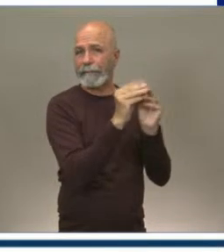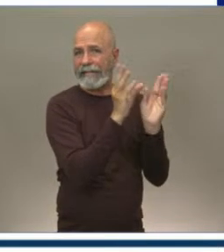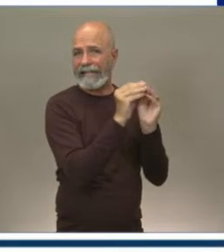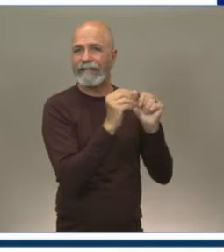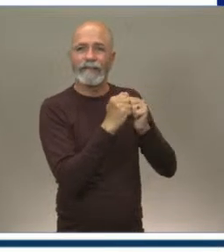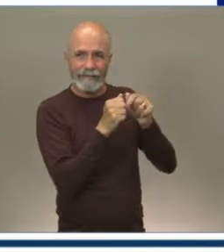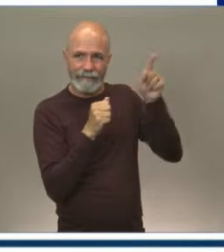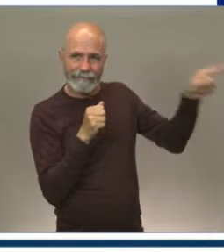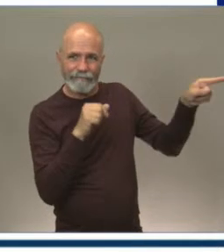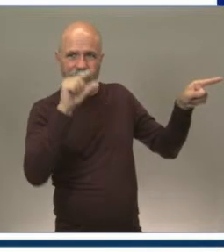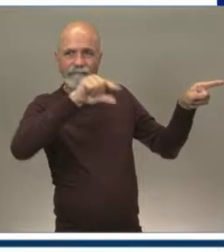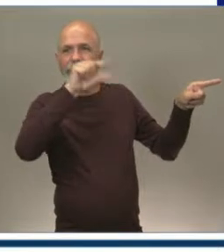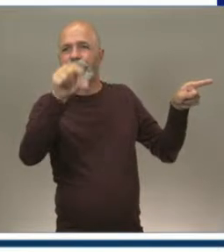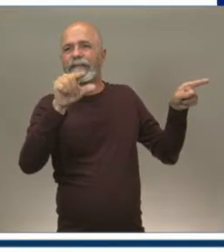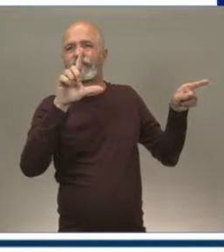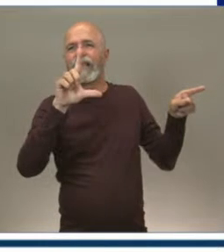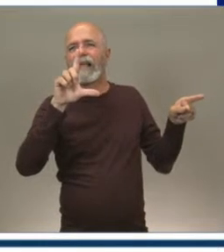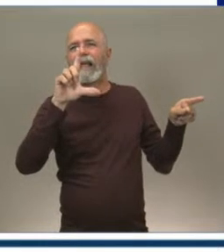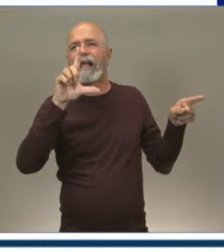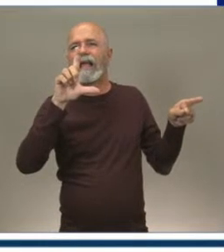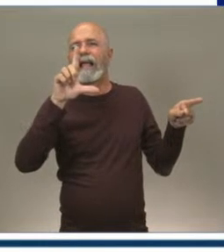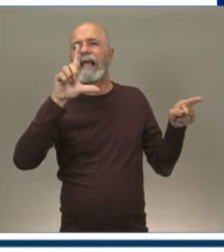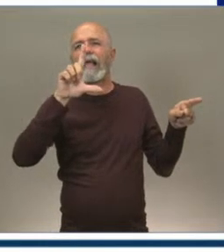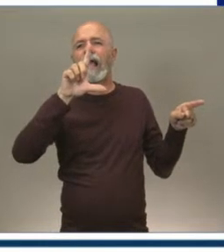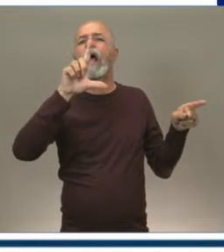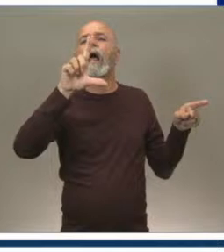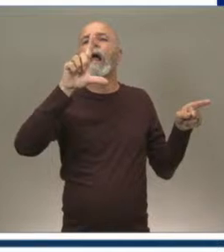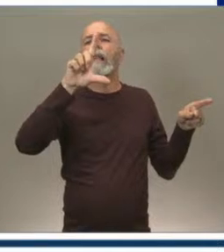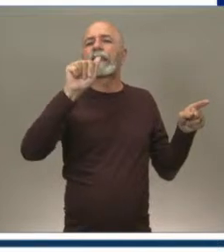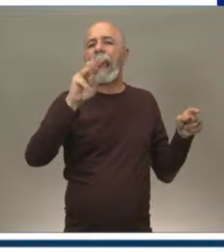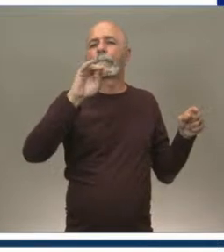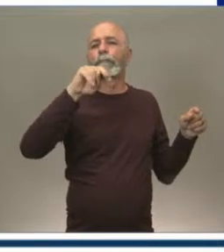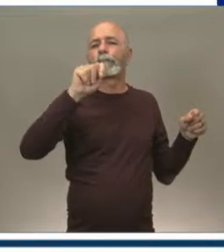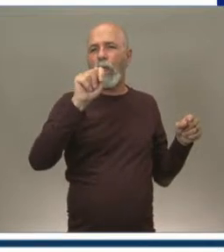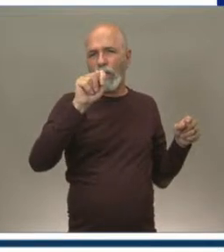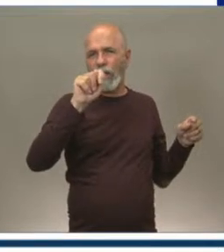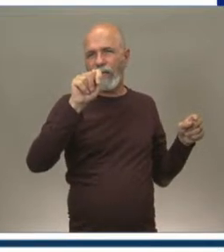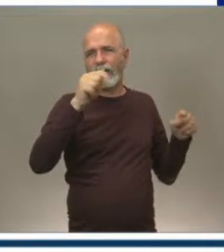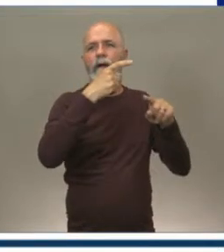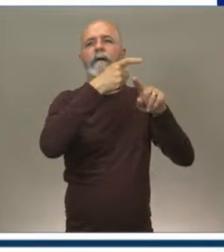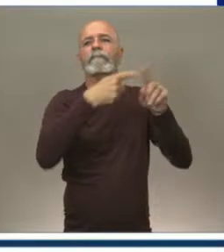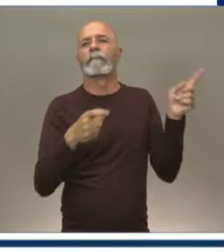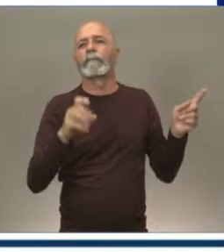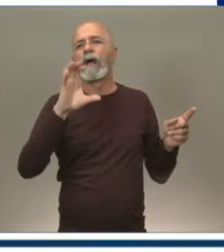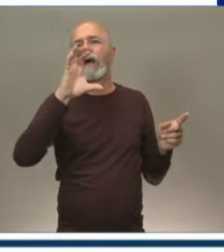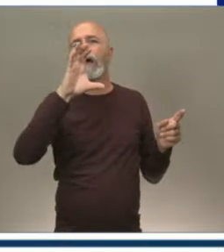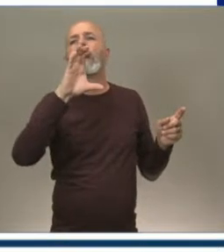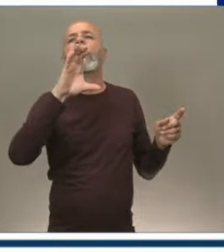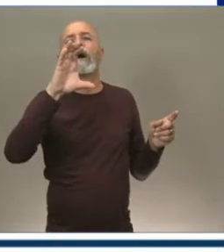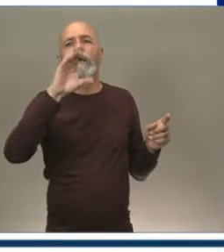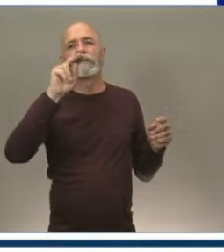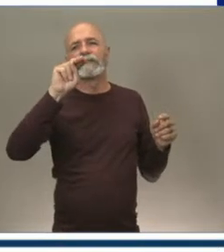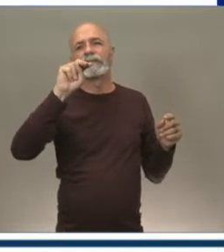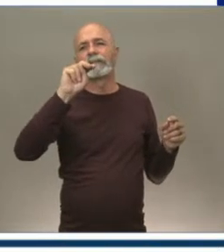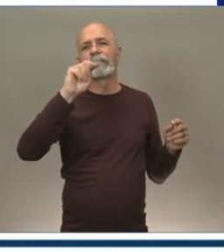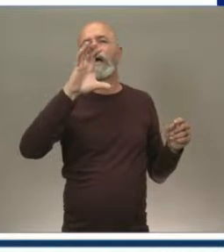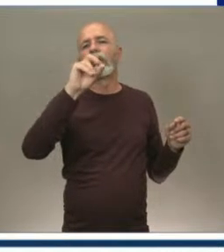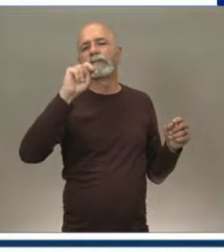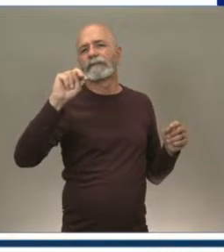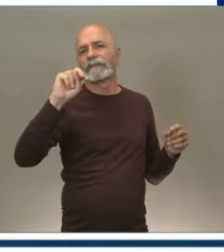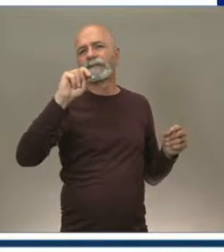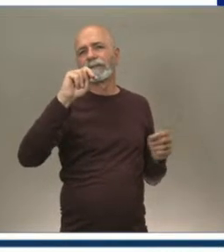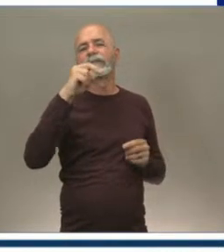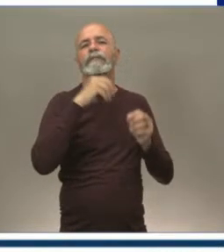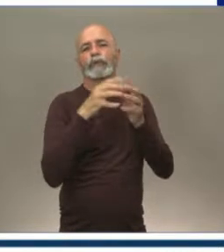Governor Lamont from Connecticut, and we talked about how they're at 70% plus for first dose, and